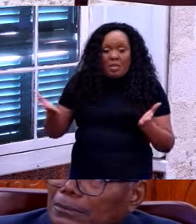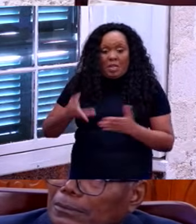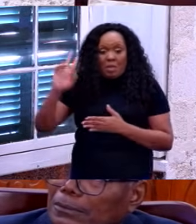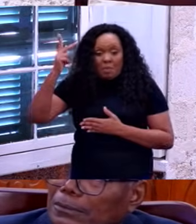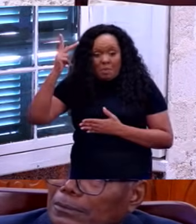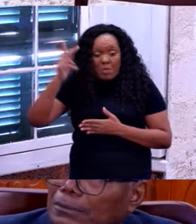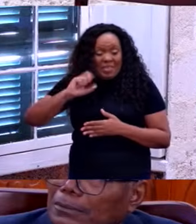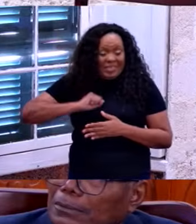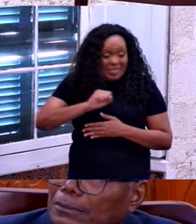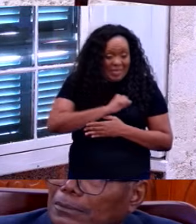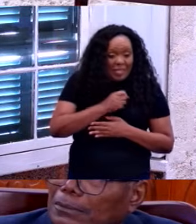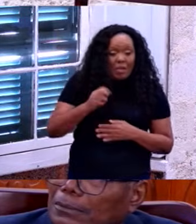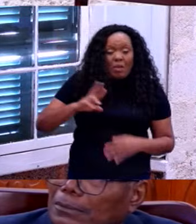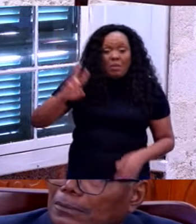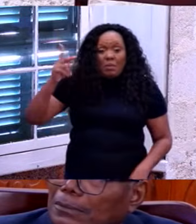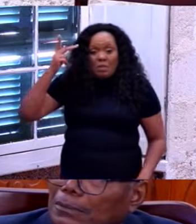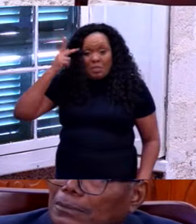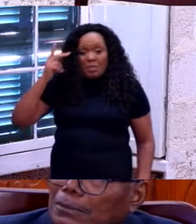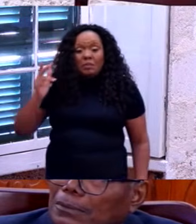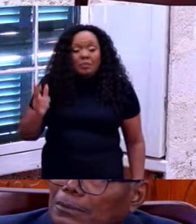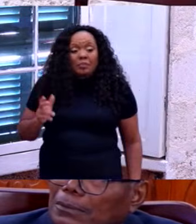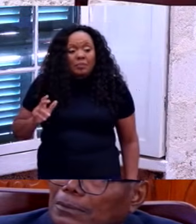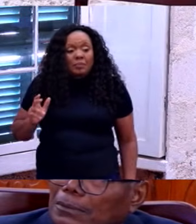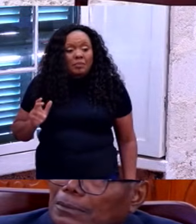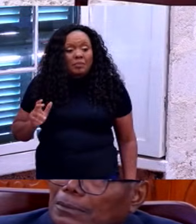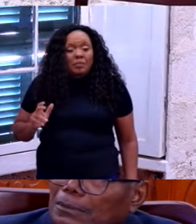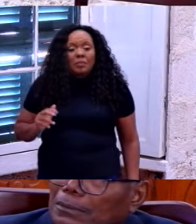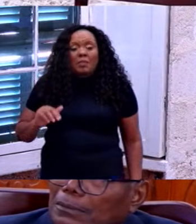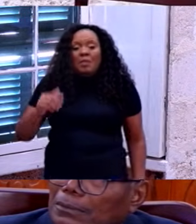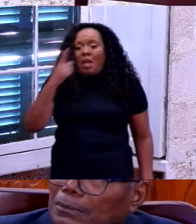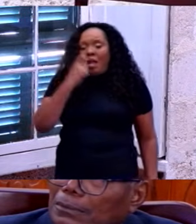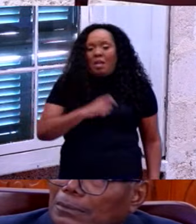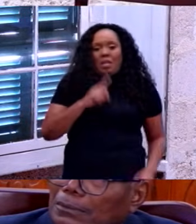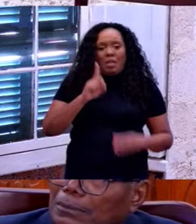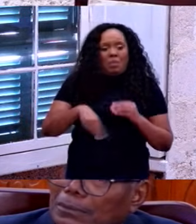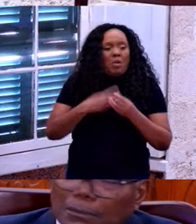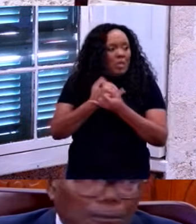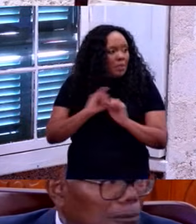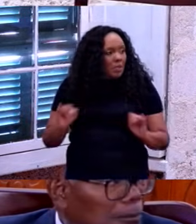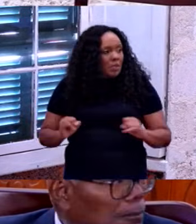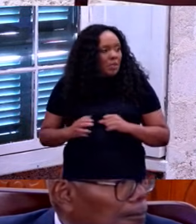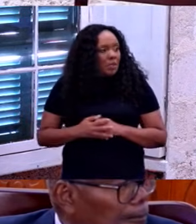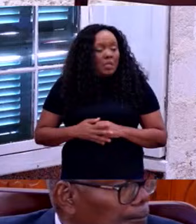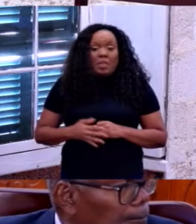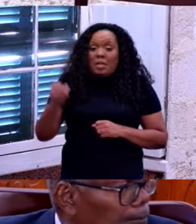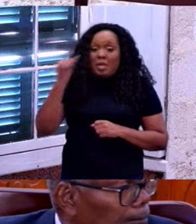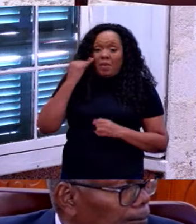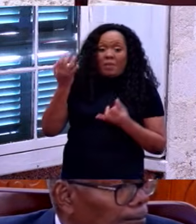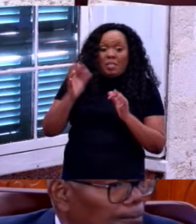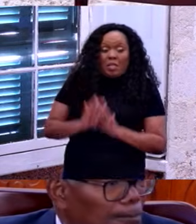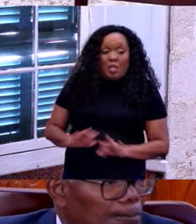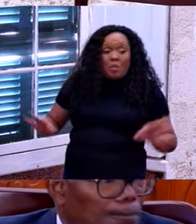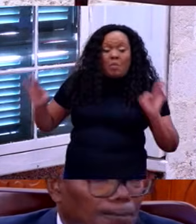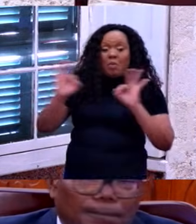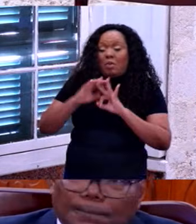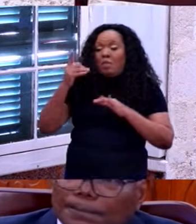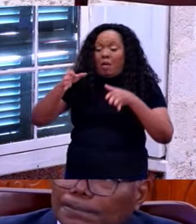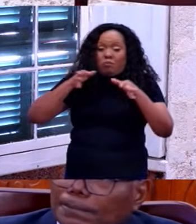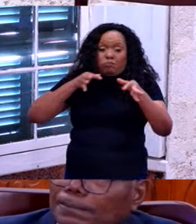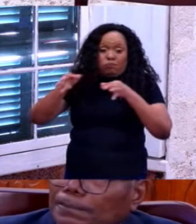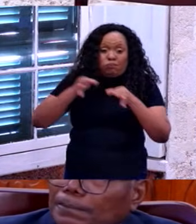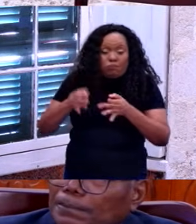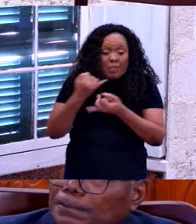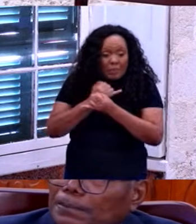honorable senator just now asking about this matter of independence and what is important or not to define independence. We